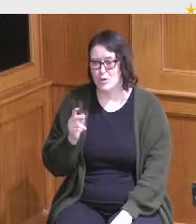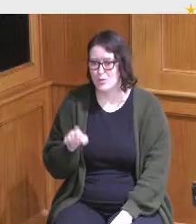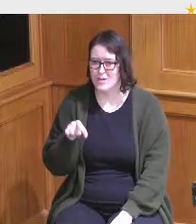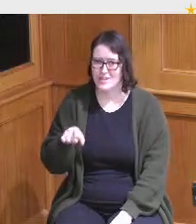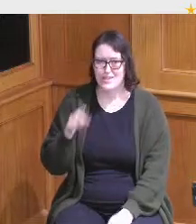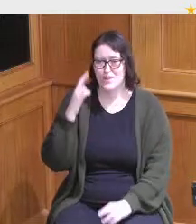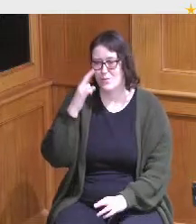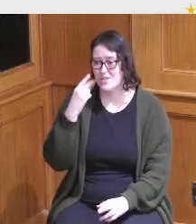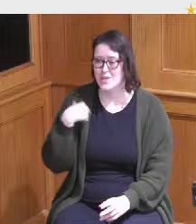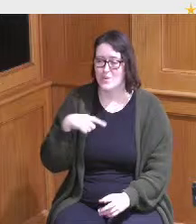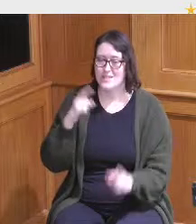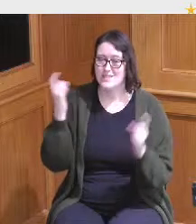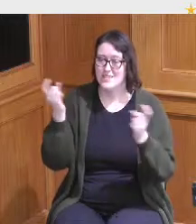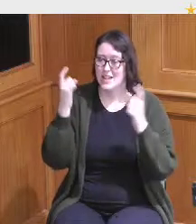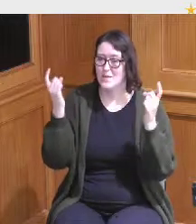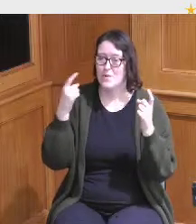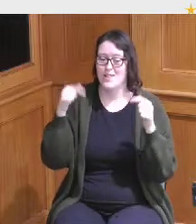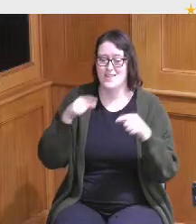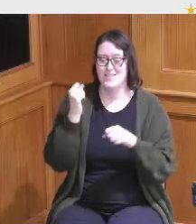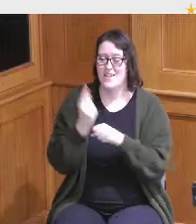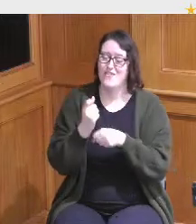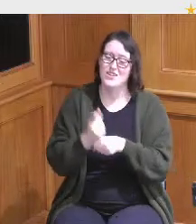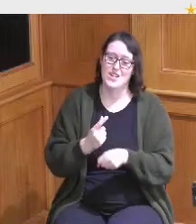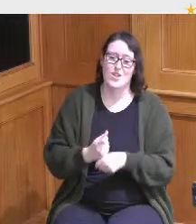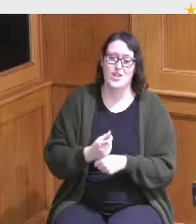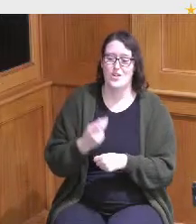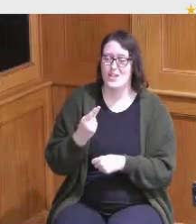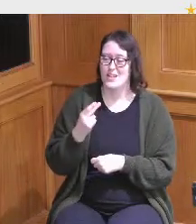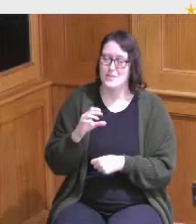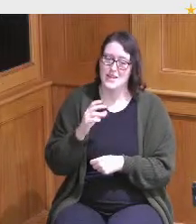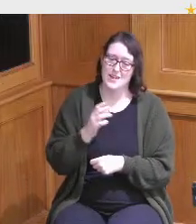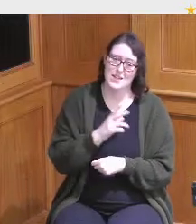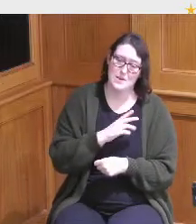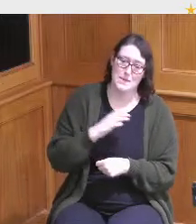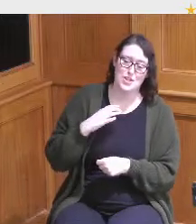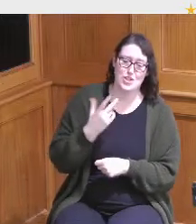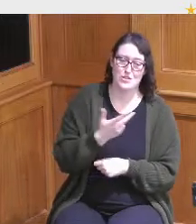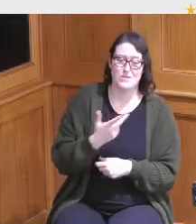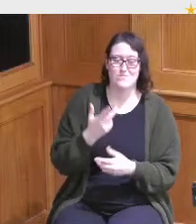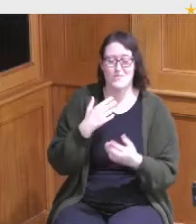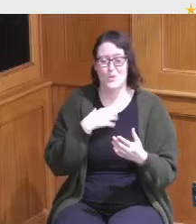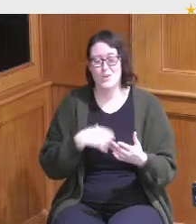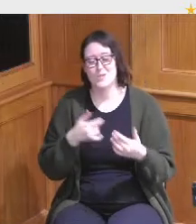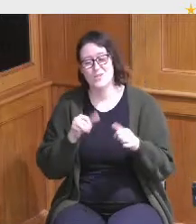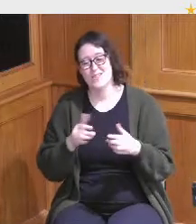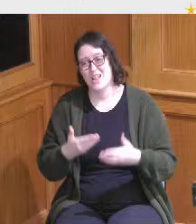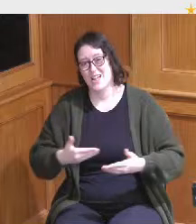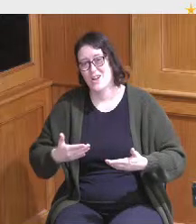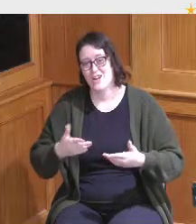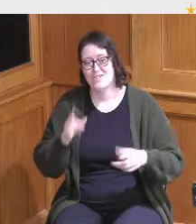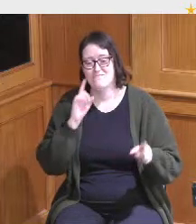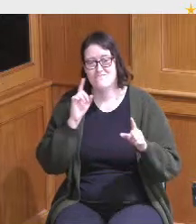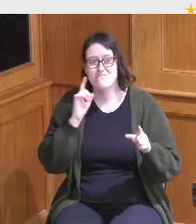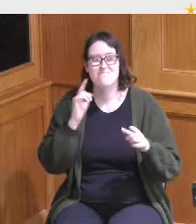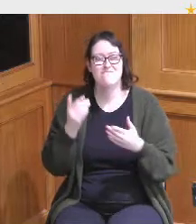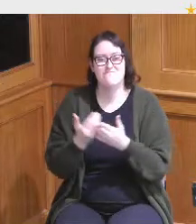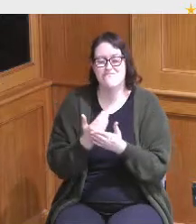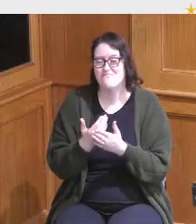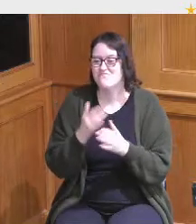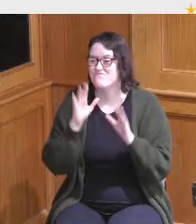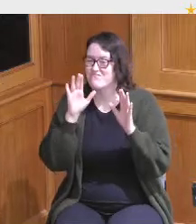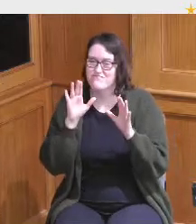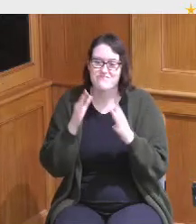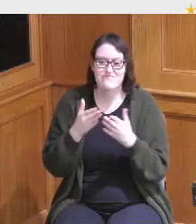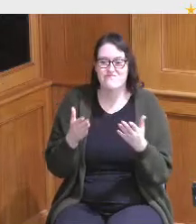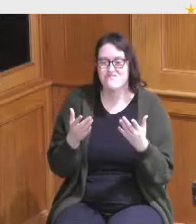celebrate Champions for Change every single year, especially here with the Hamilton County Commissioners, and we wish he was here today to hear about all this progress and hear about all the wonderful work